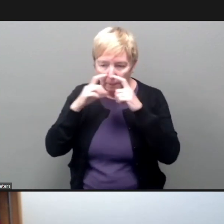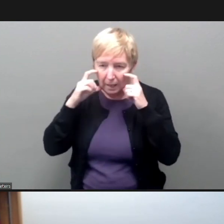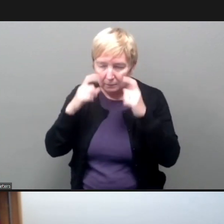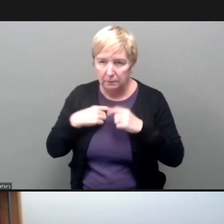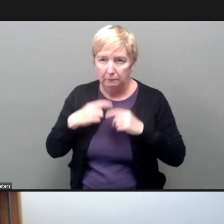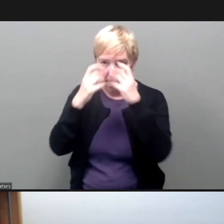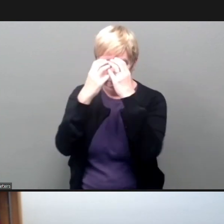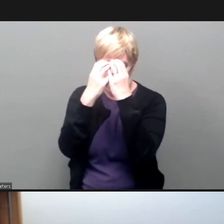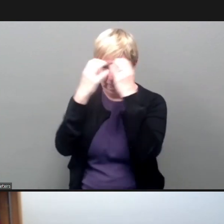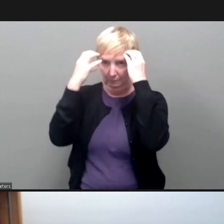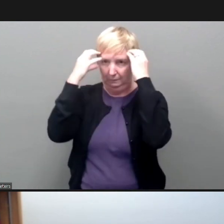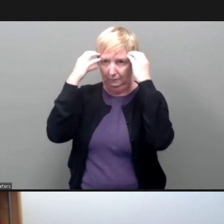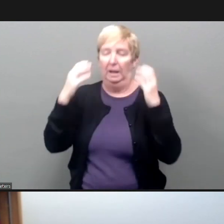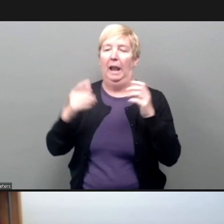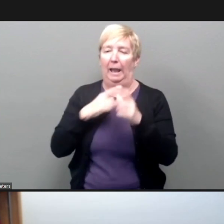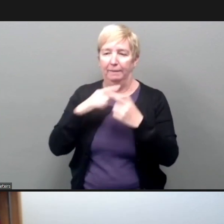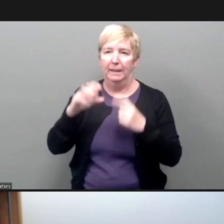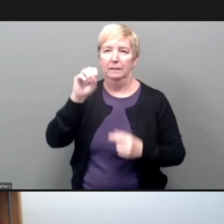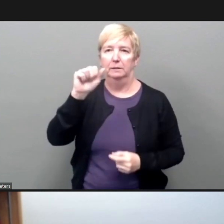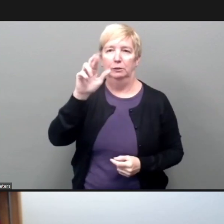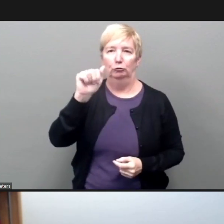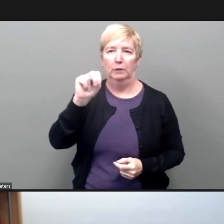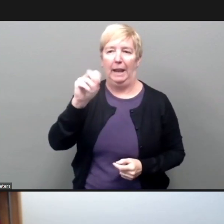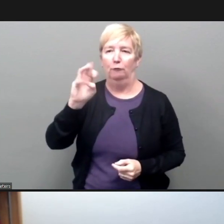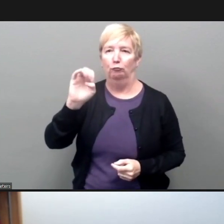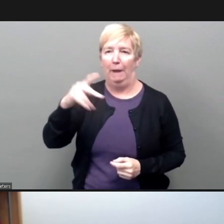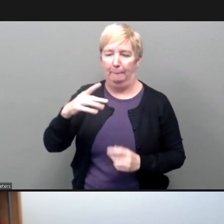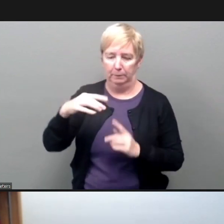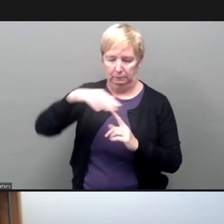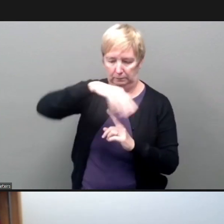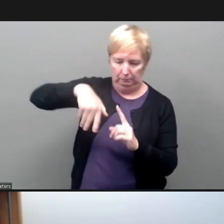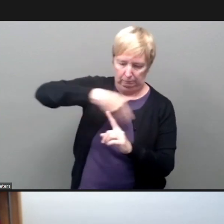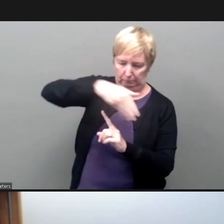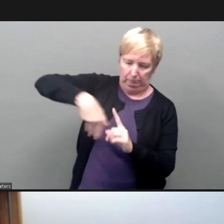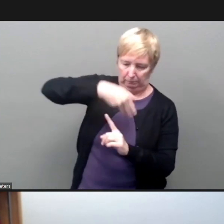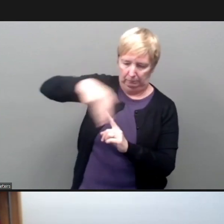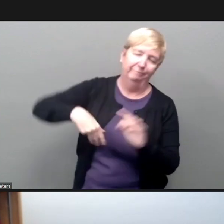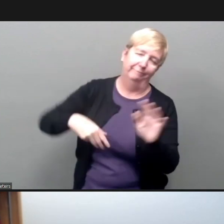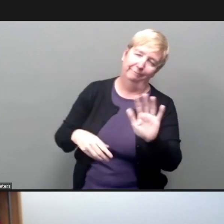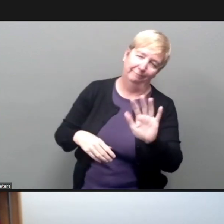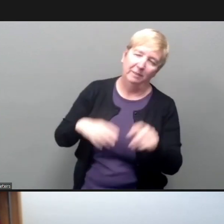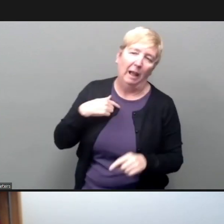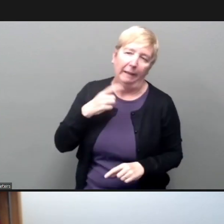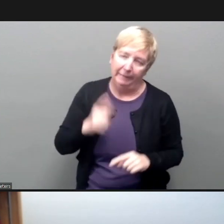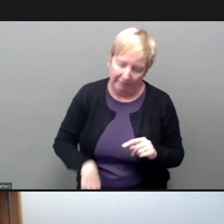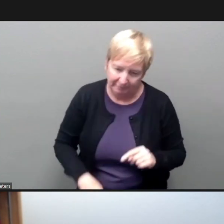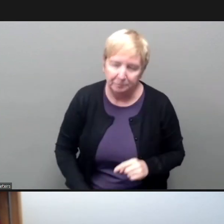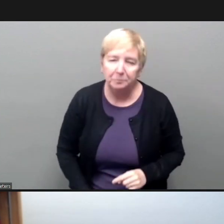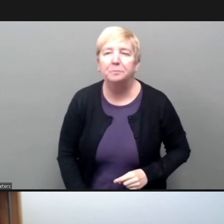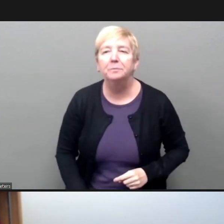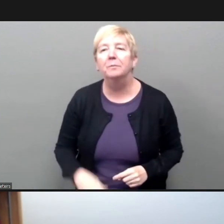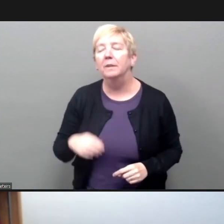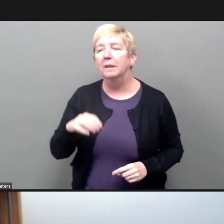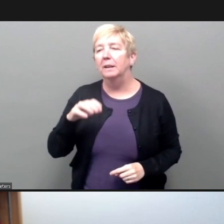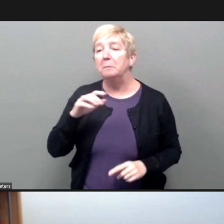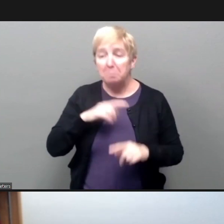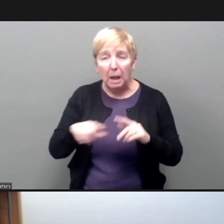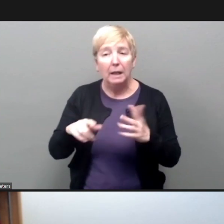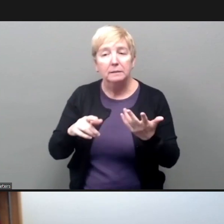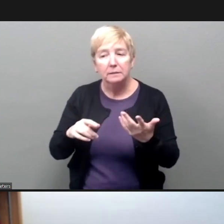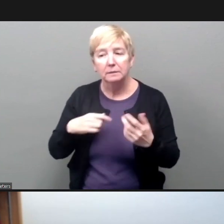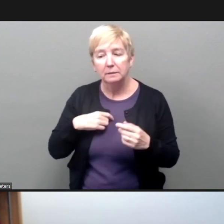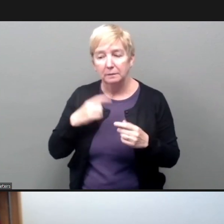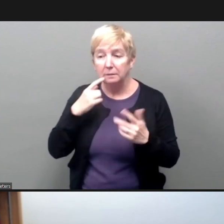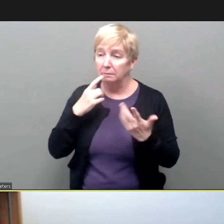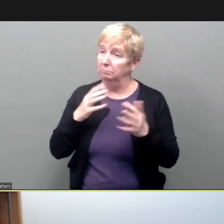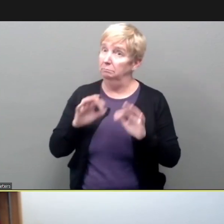3 rolls of saran wrap and just cover my whole body. But only the saran wrap is a joke. But I think extreme